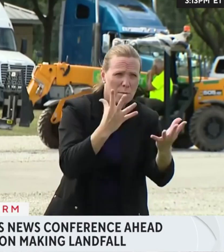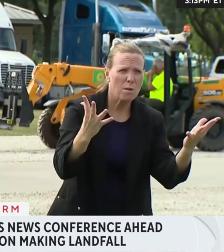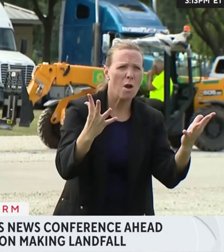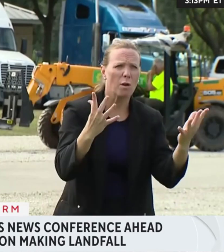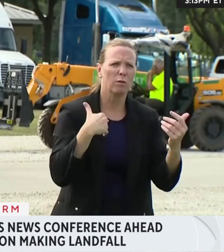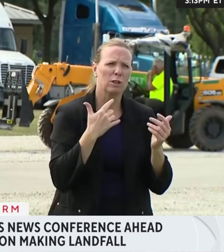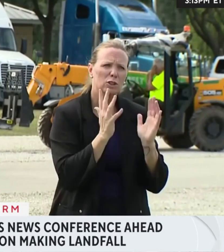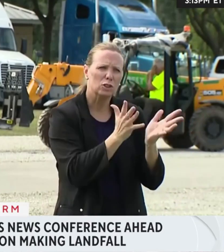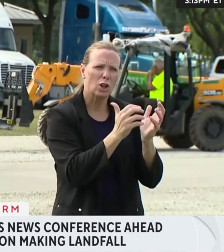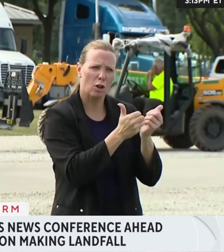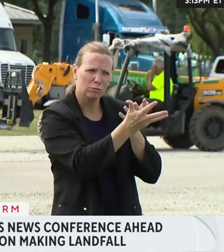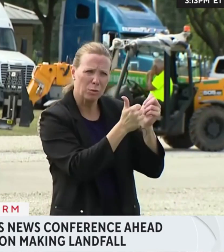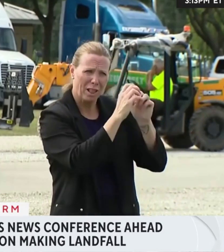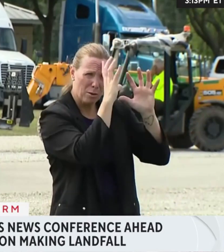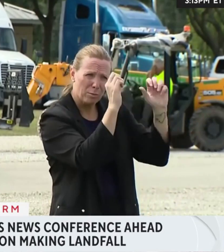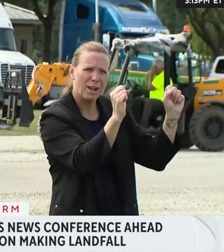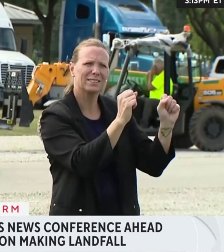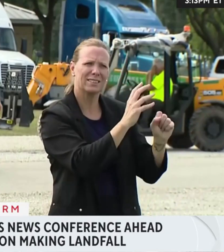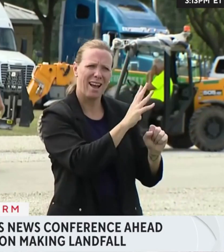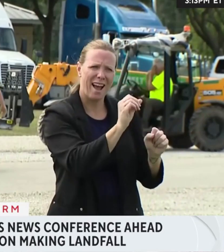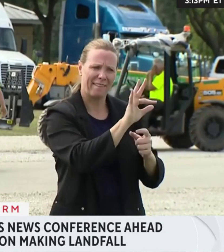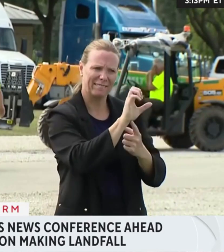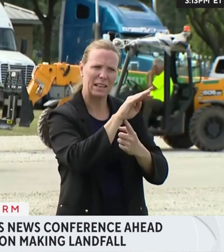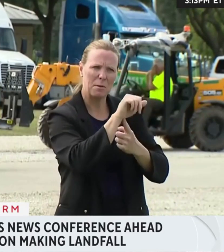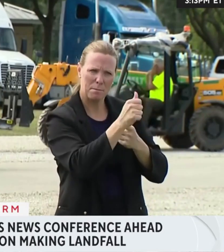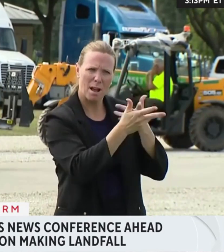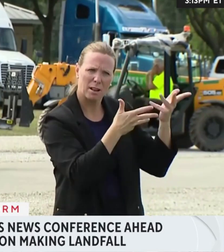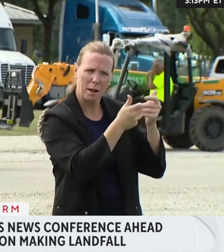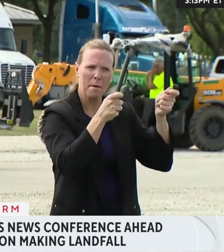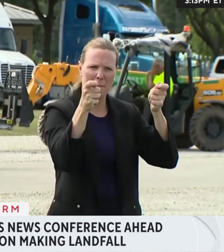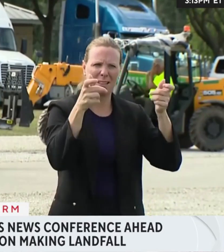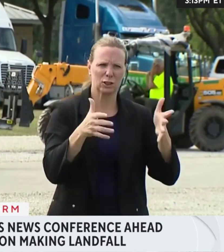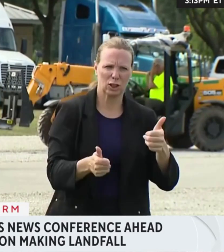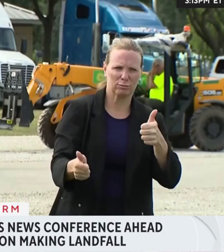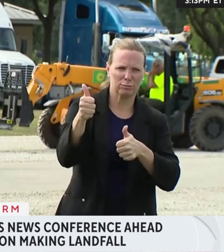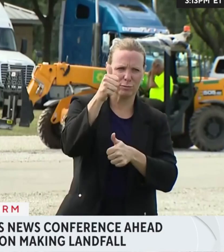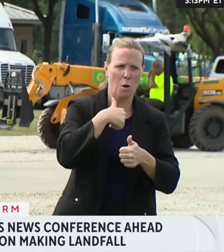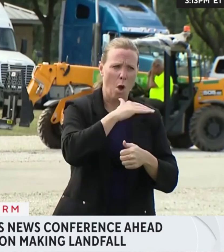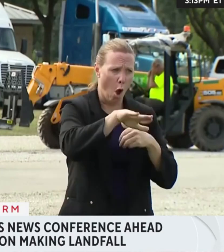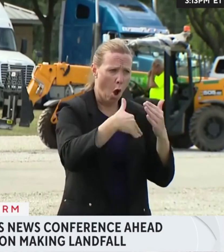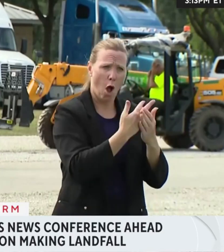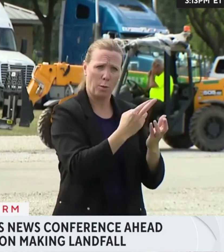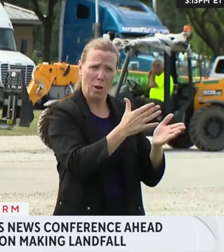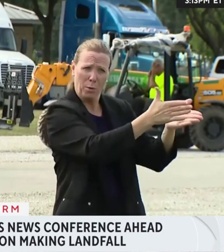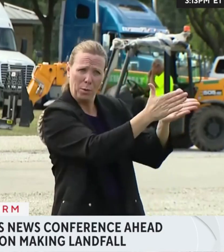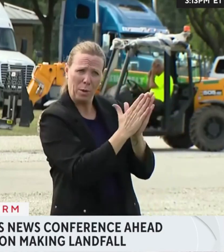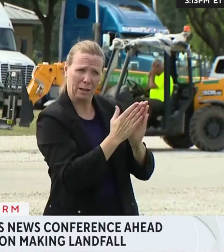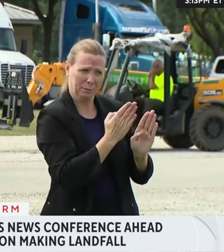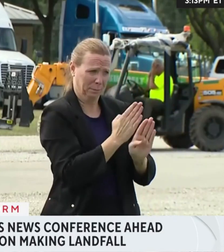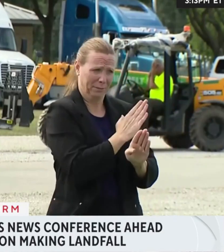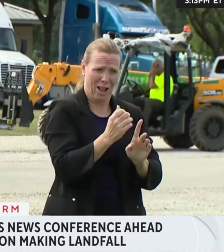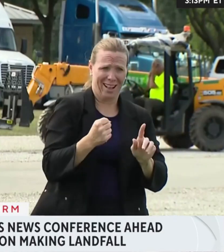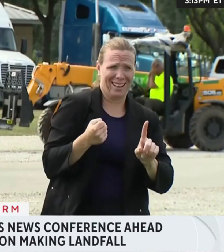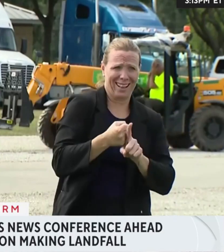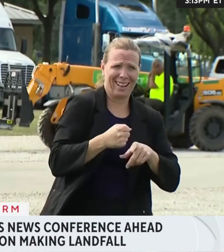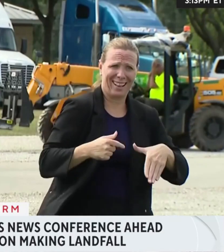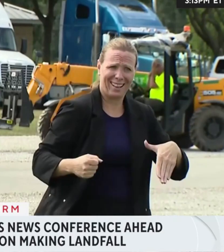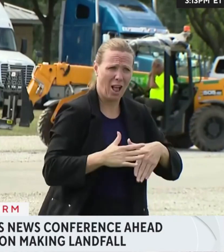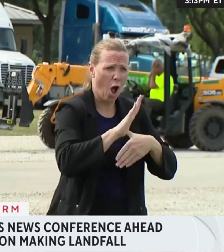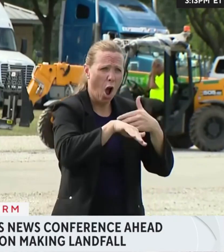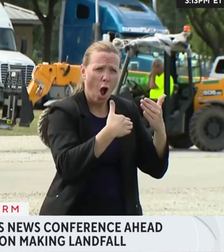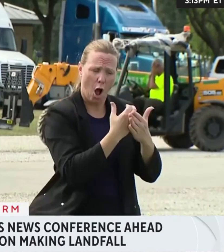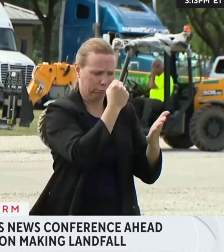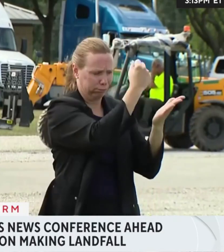the FEMA administrator. We've had our request approved for pre-landfall. We will get a landfall